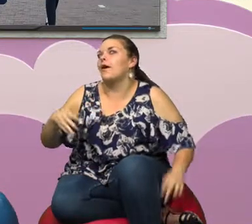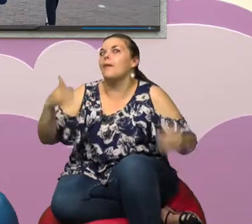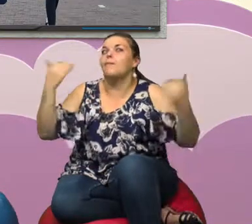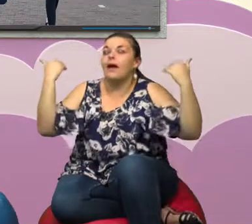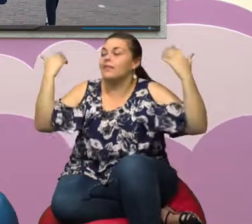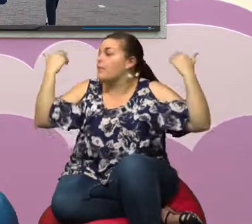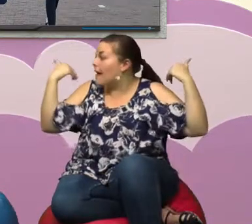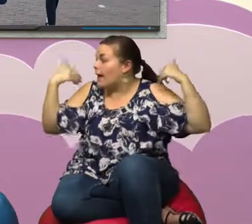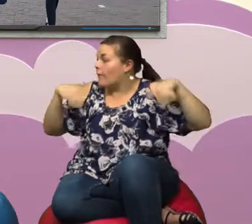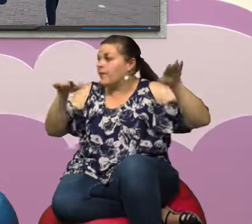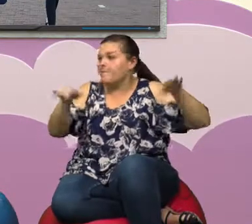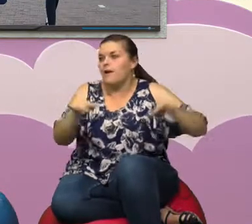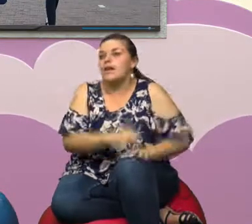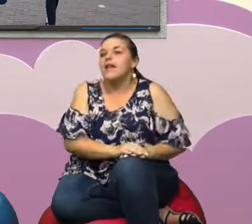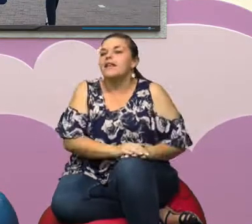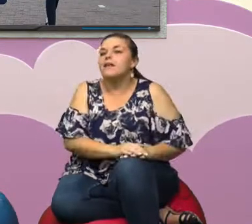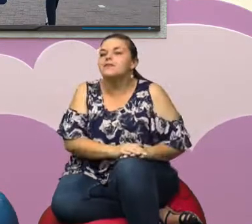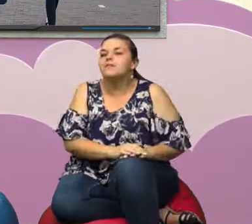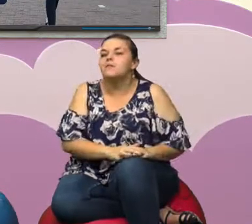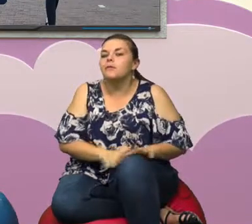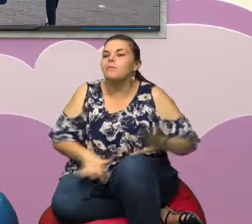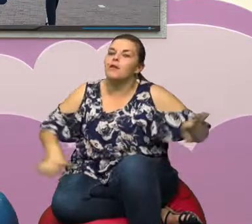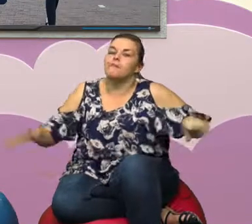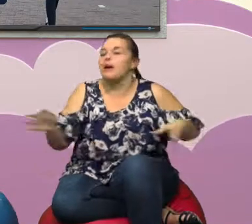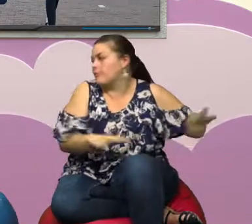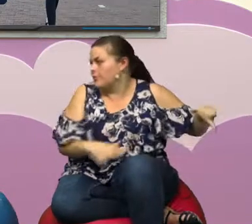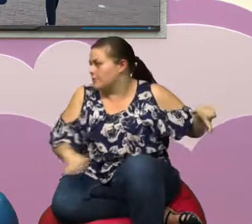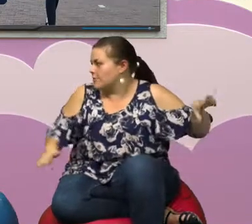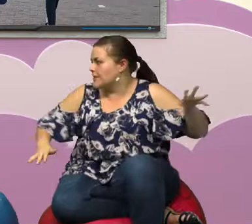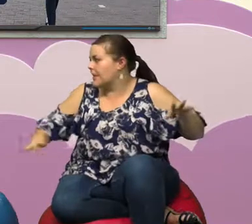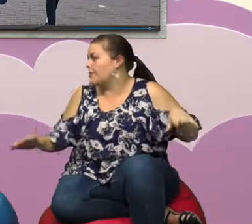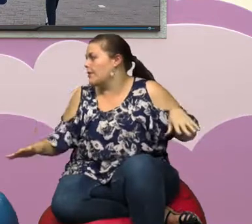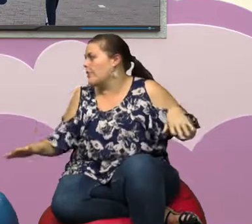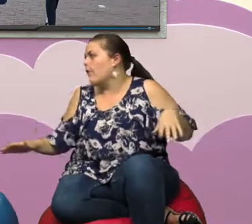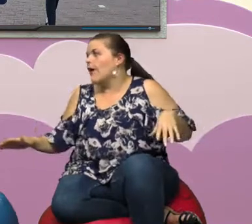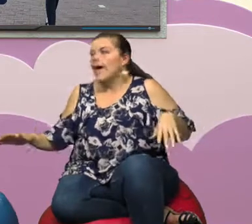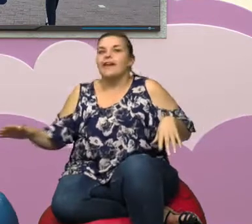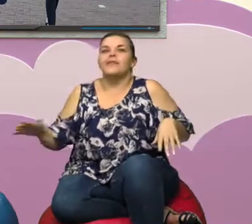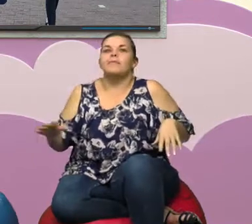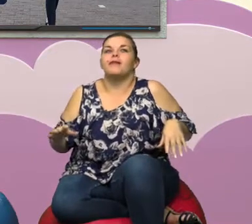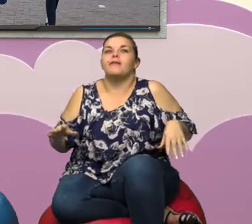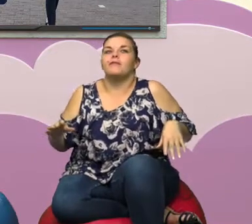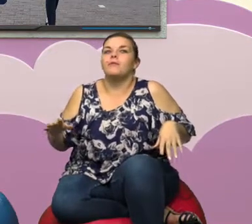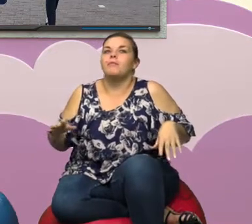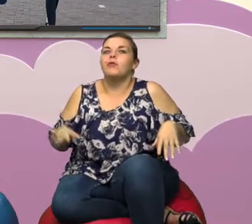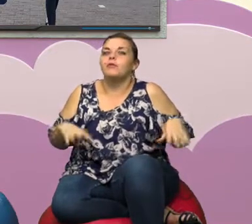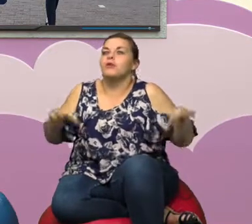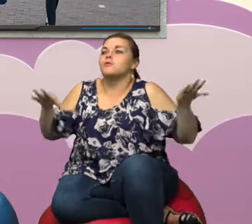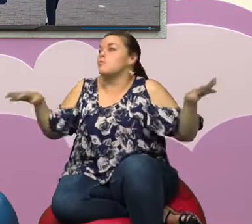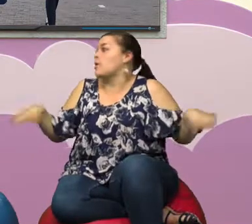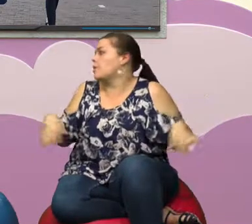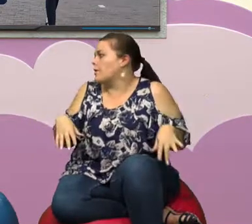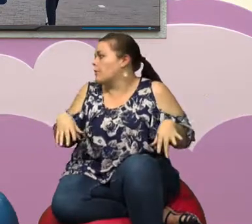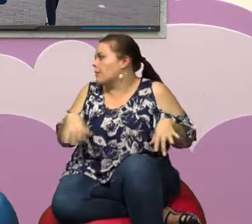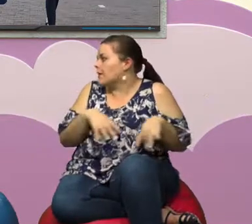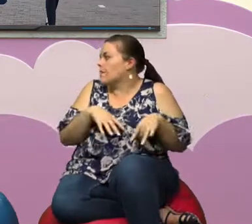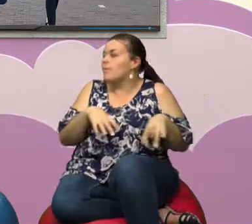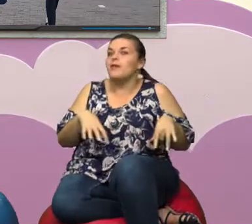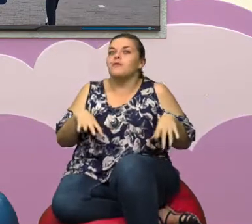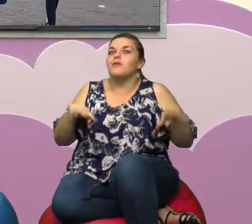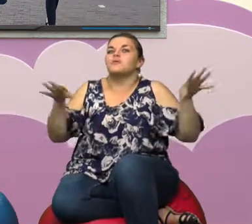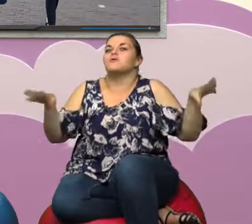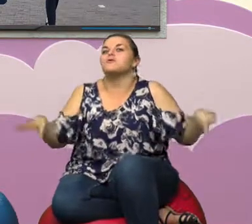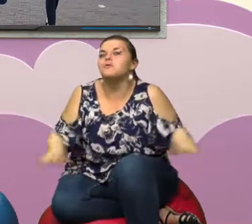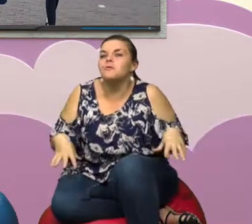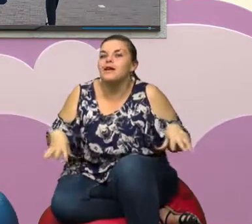or at the back or in front. Neighbors are the people around you. So mm-hmm. it can be the people that you go to work with, or the people